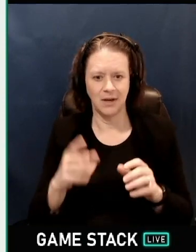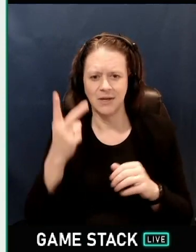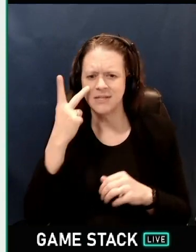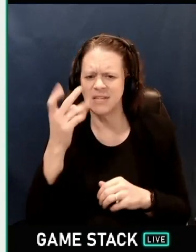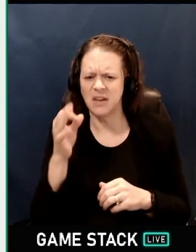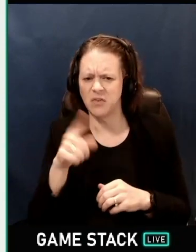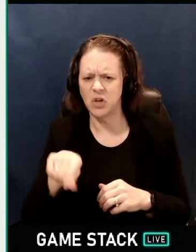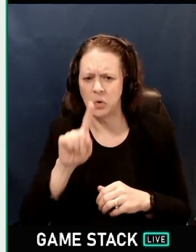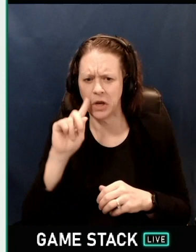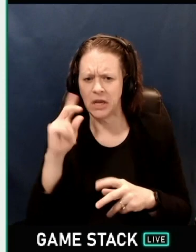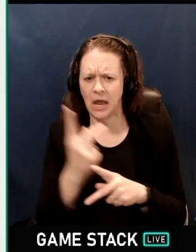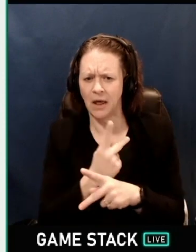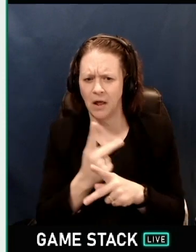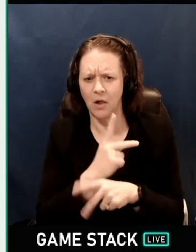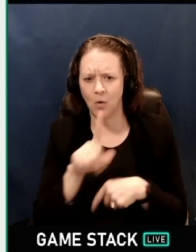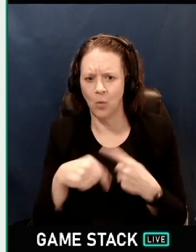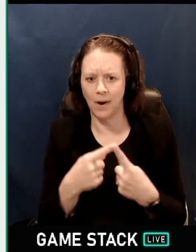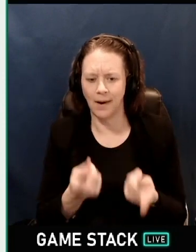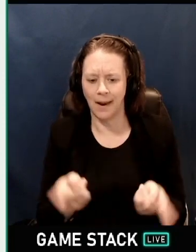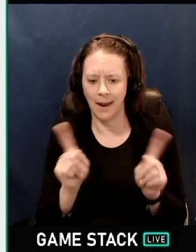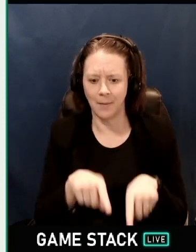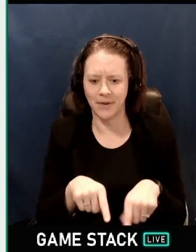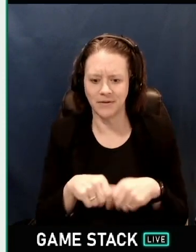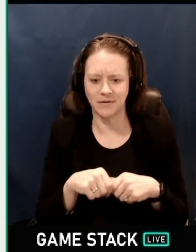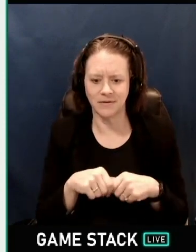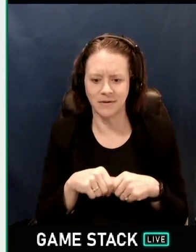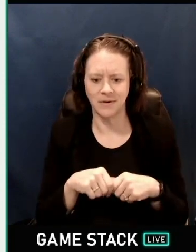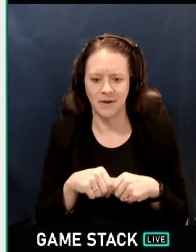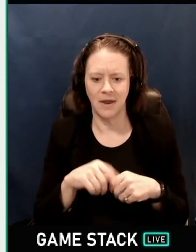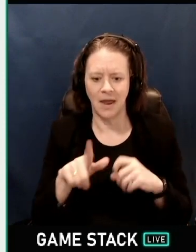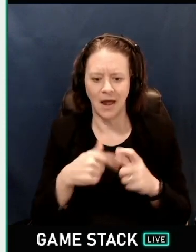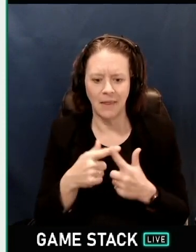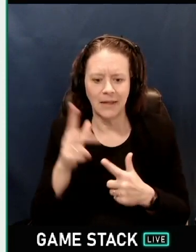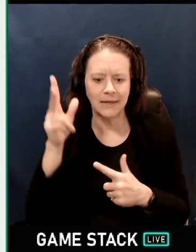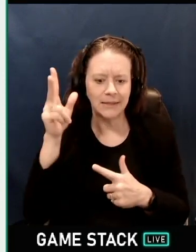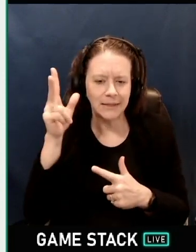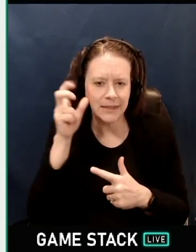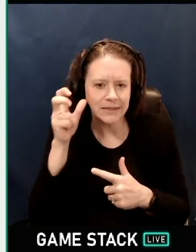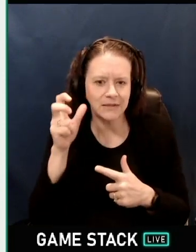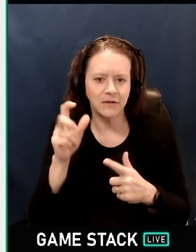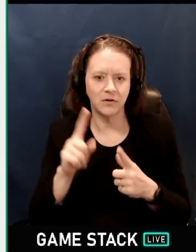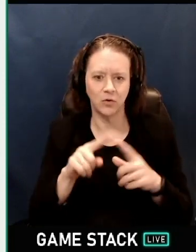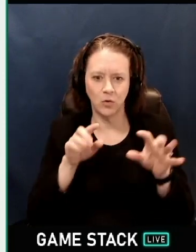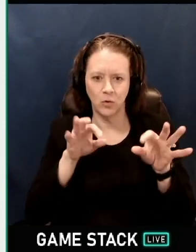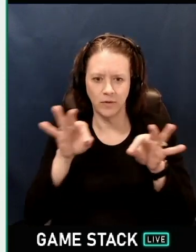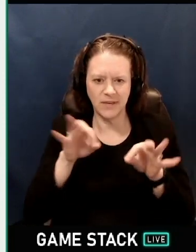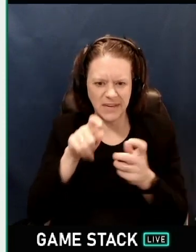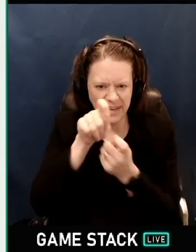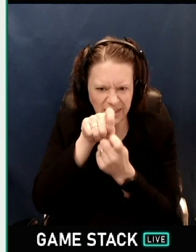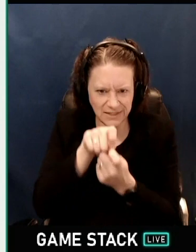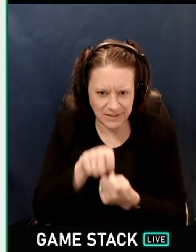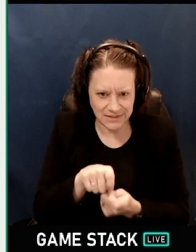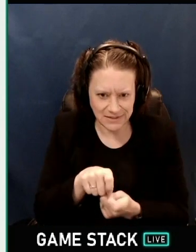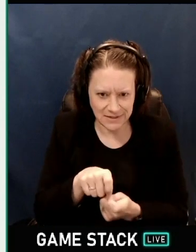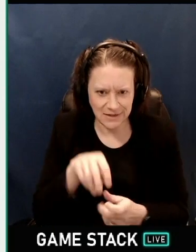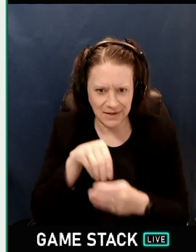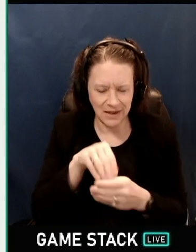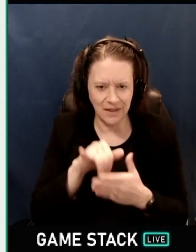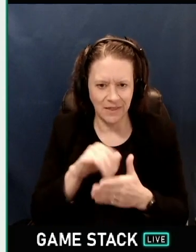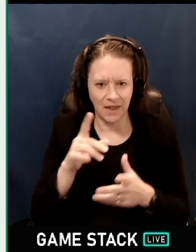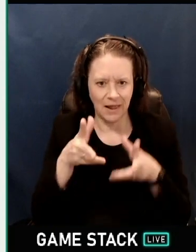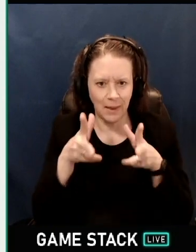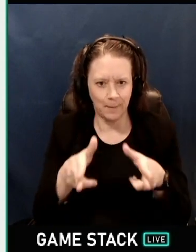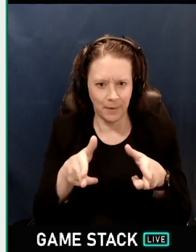when that happens, and listen to the details that are in this clip, where they're located,